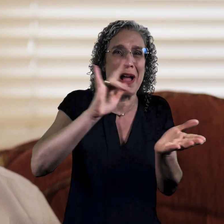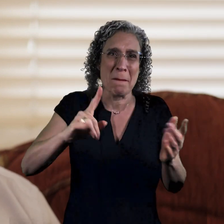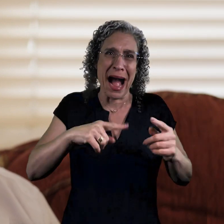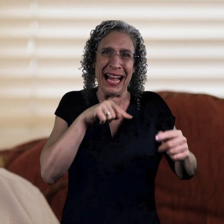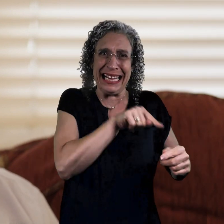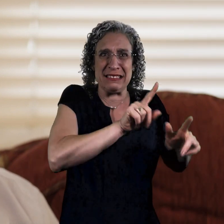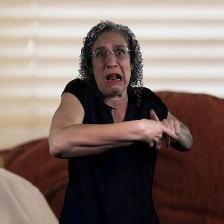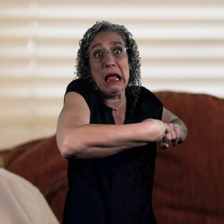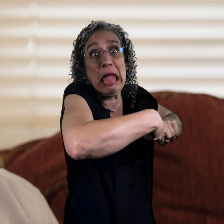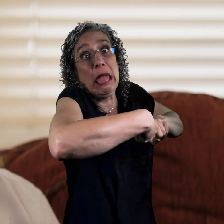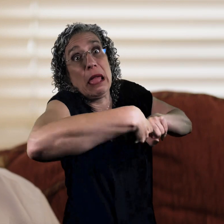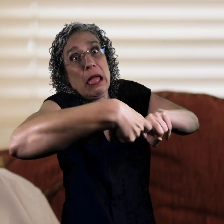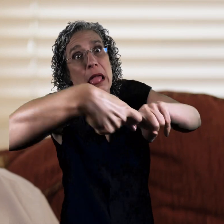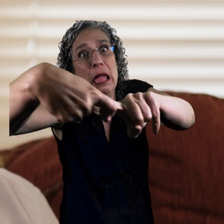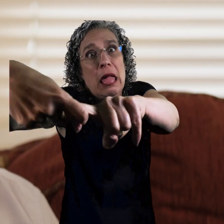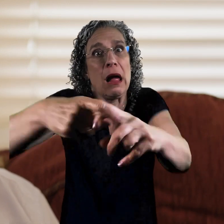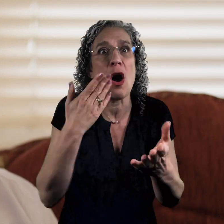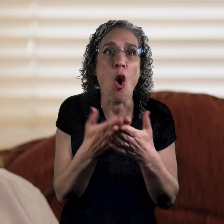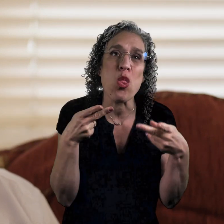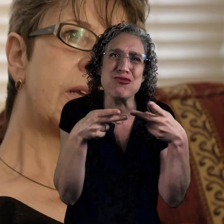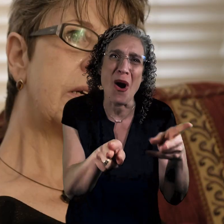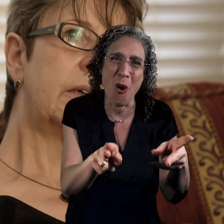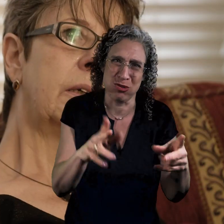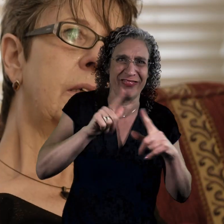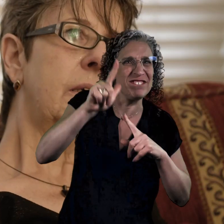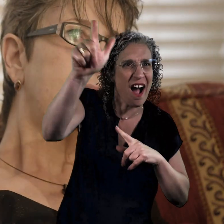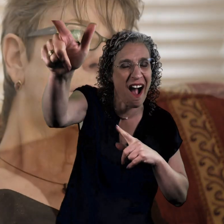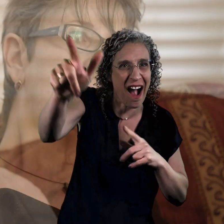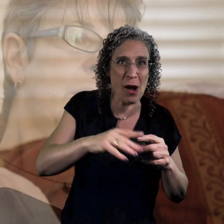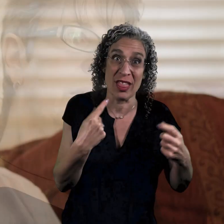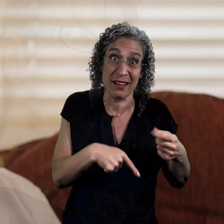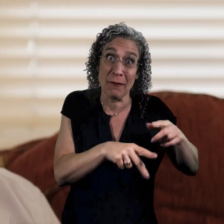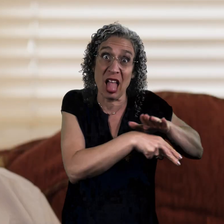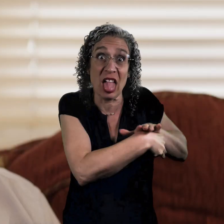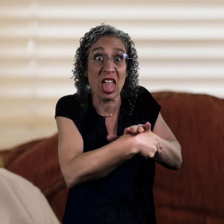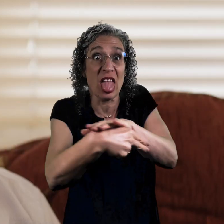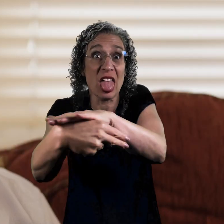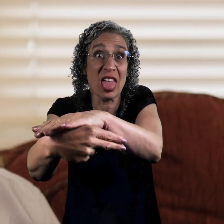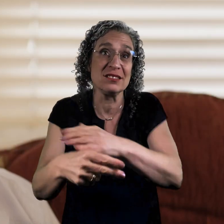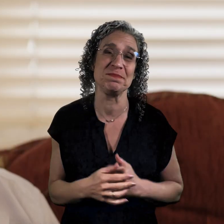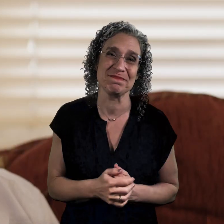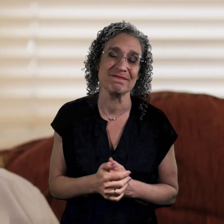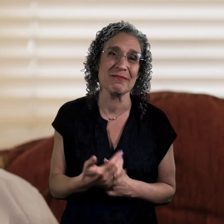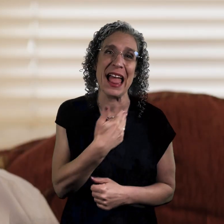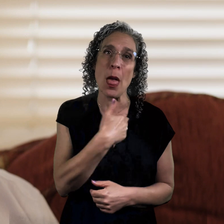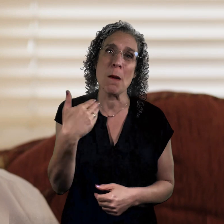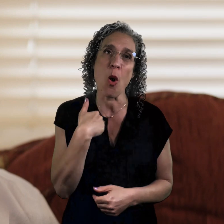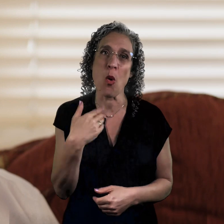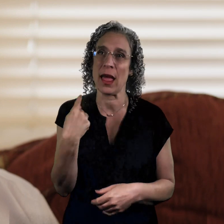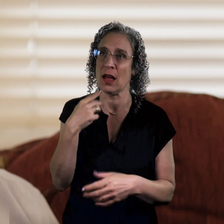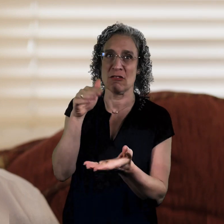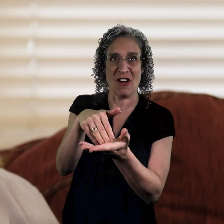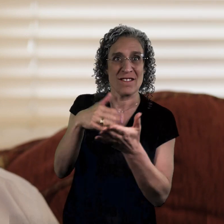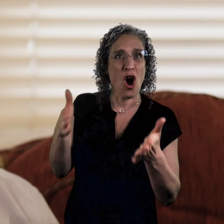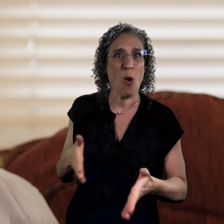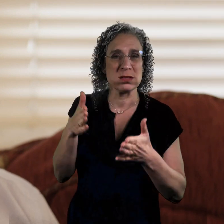over him. The bell caught on her exhaust pipe. She dragged him 40 metres down the road. Then 20 to 4 in the morning, when you see the